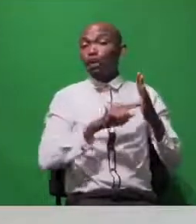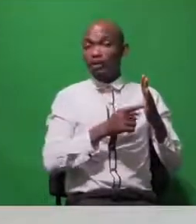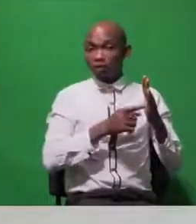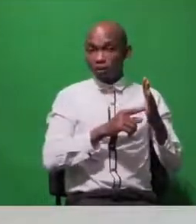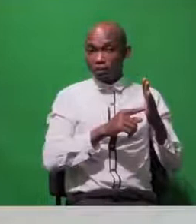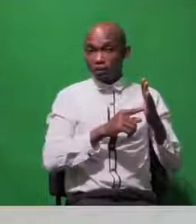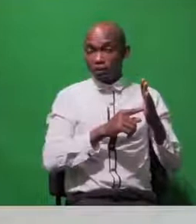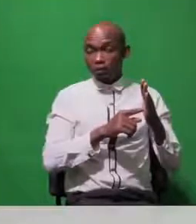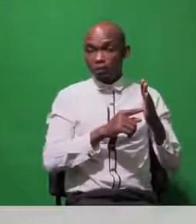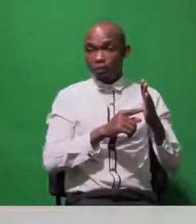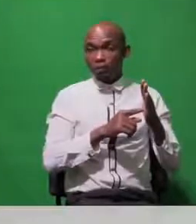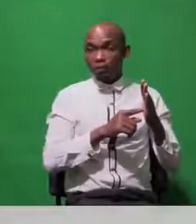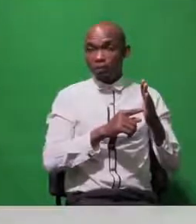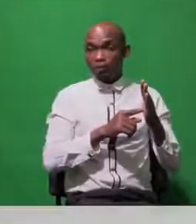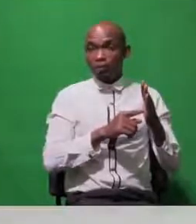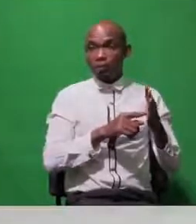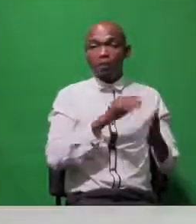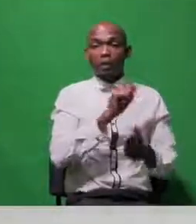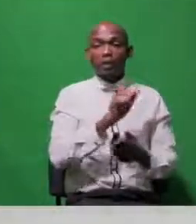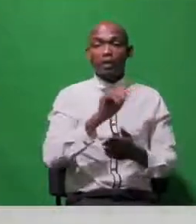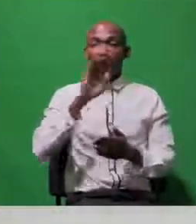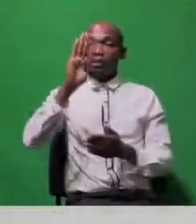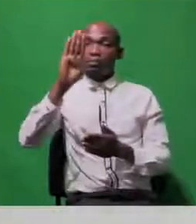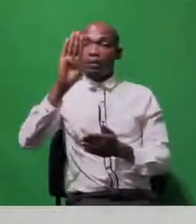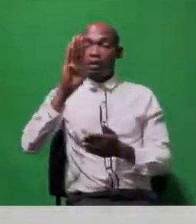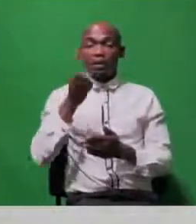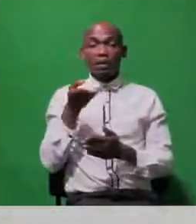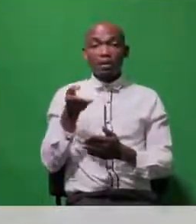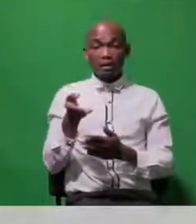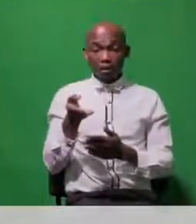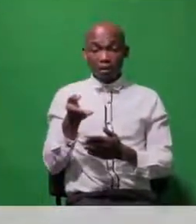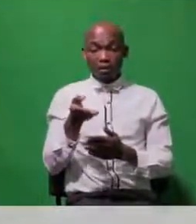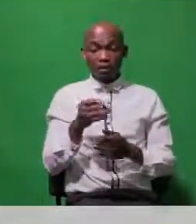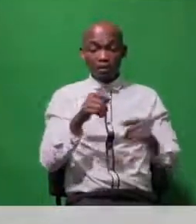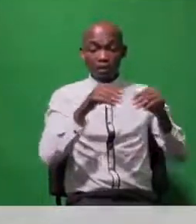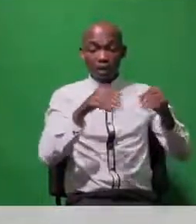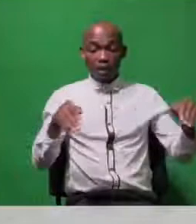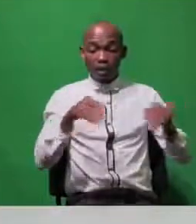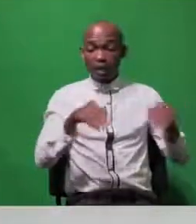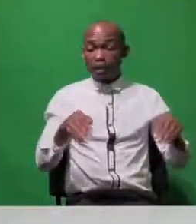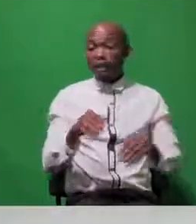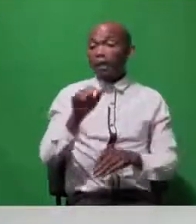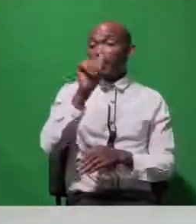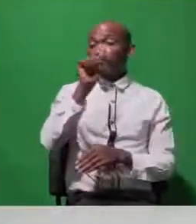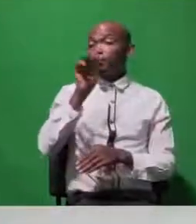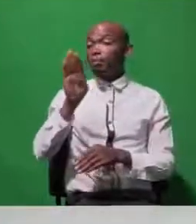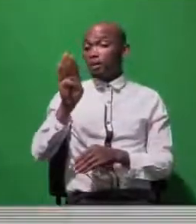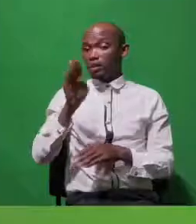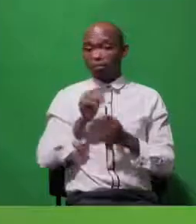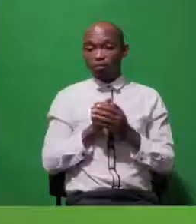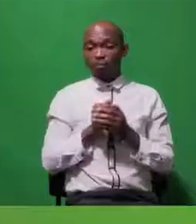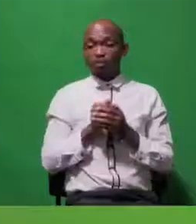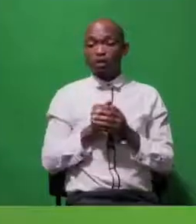and B. So we call it, this is a line AB. Now, we